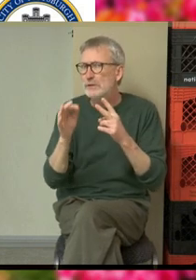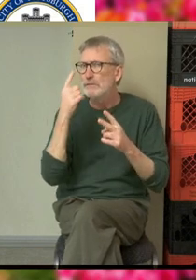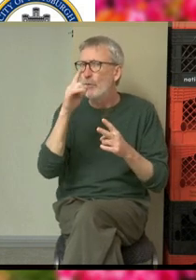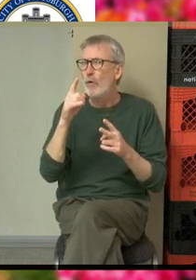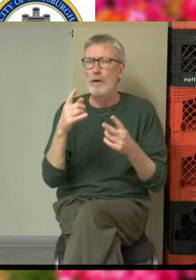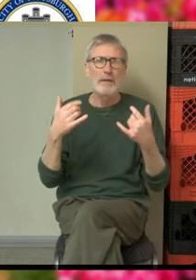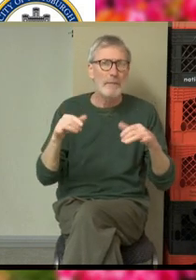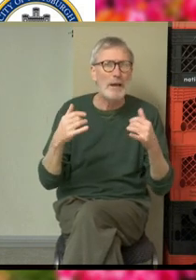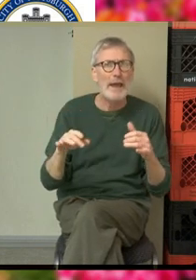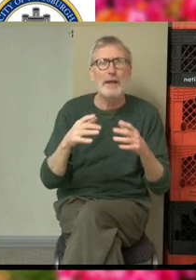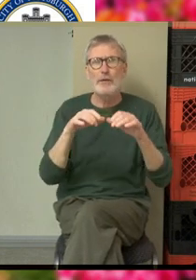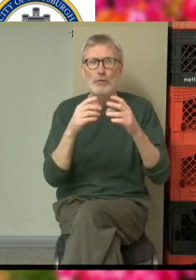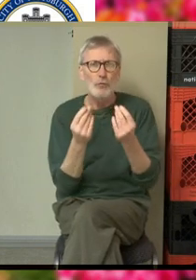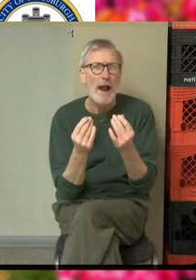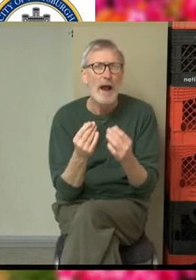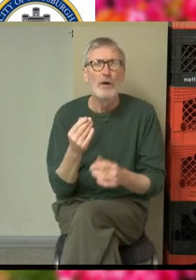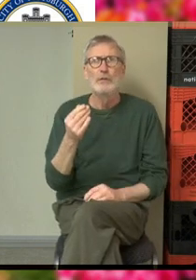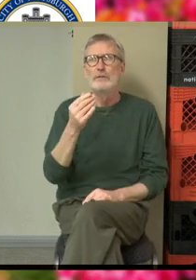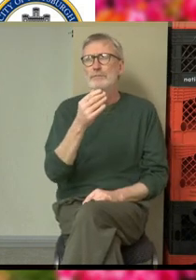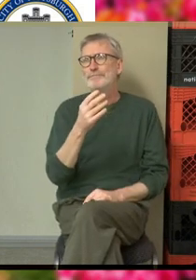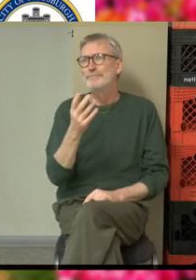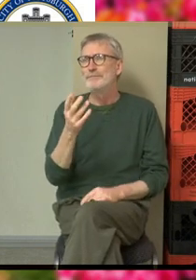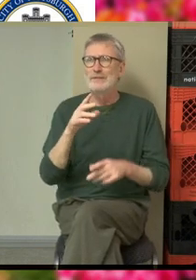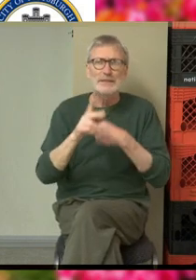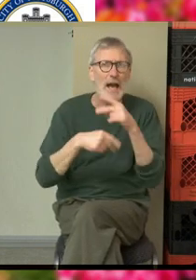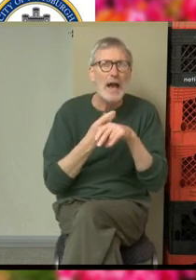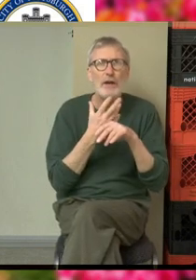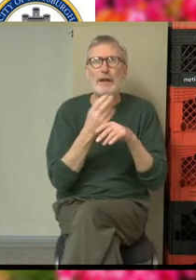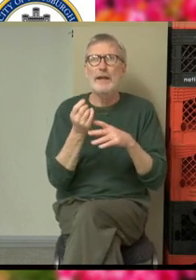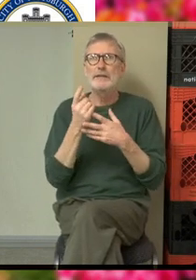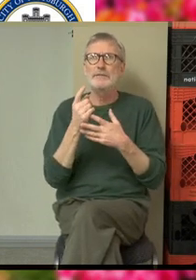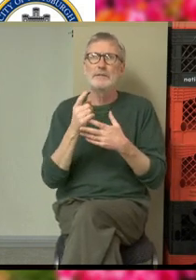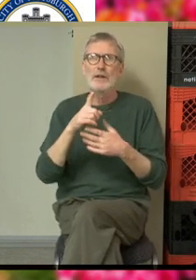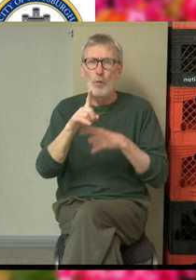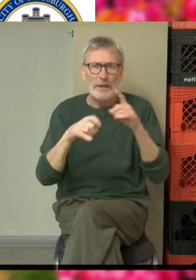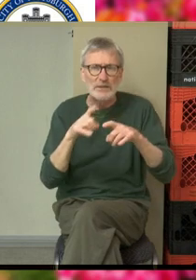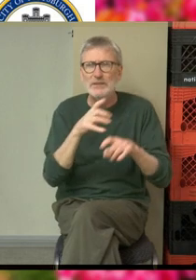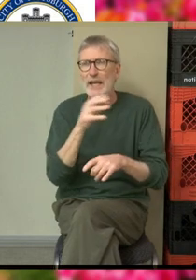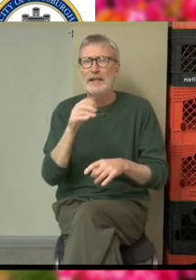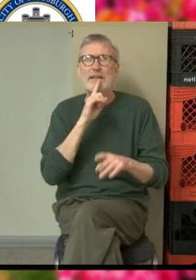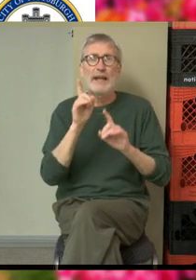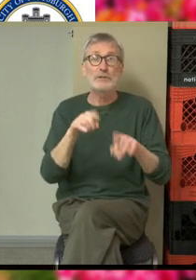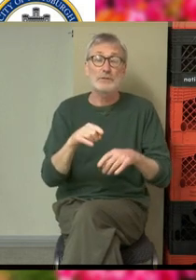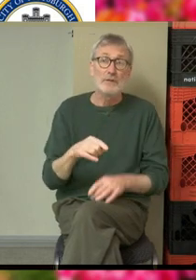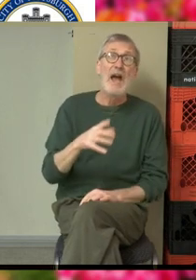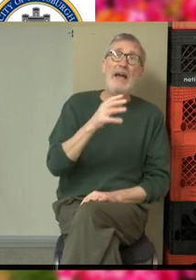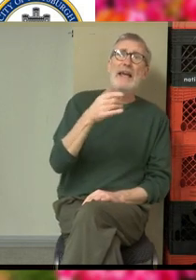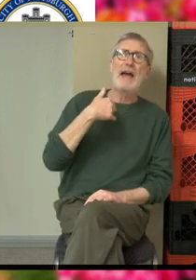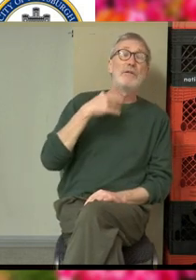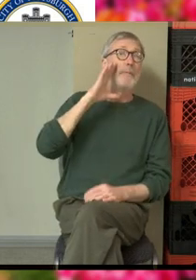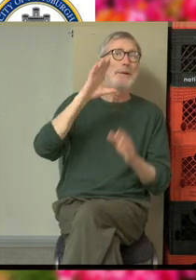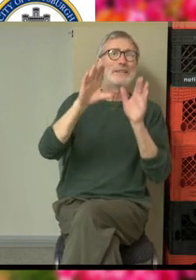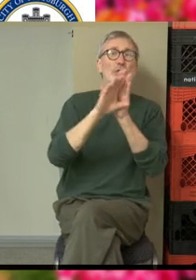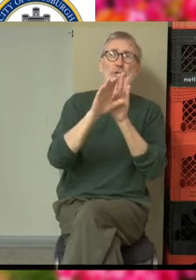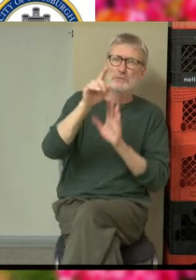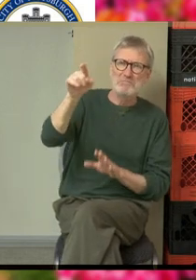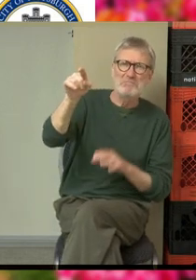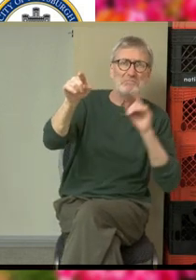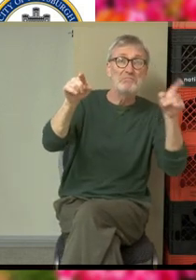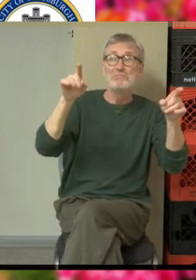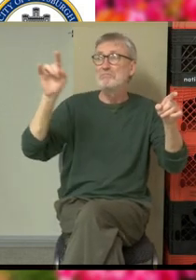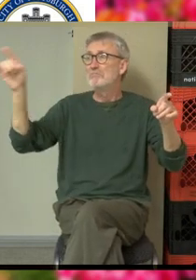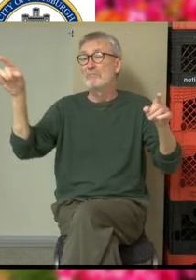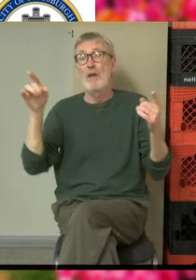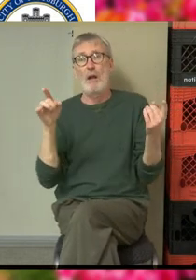next steps. We'll do some Q&A in here, and then we've got the boards out in the hallway. So if you want to take a look at the boards, ask